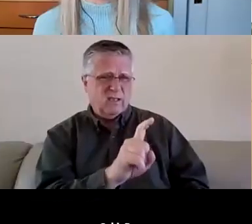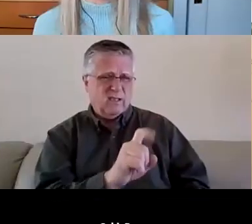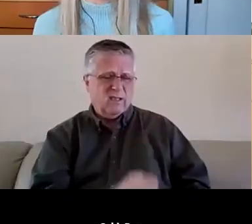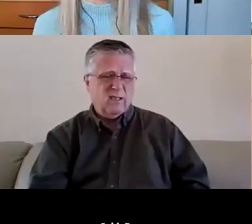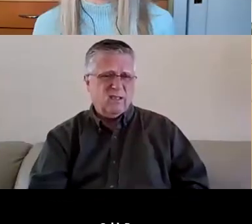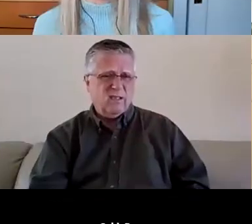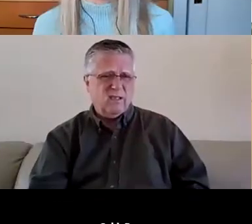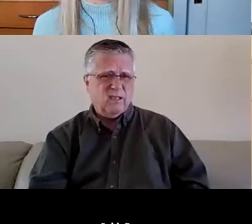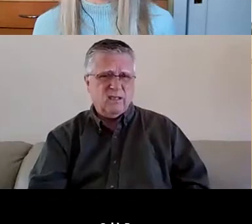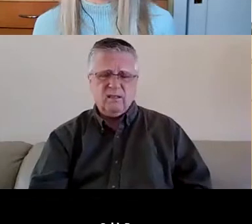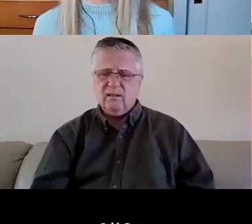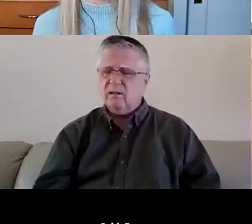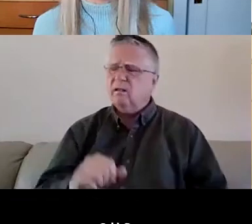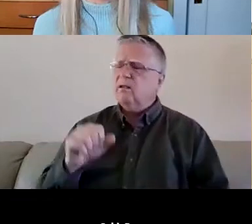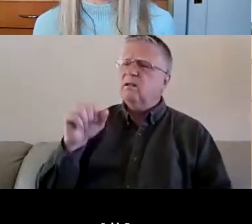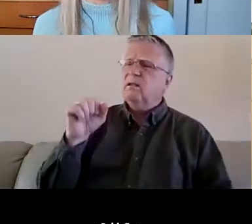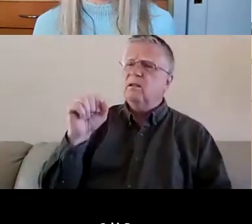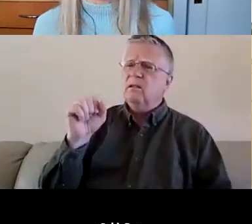No.